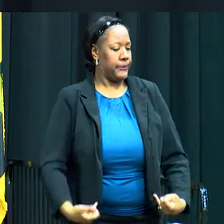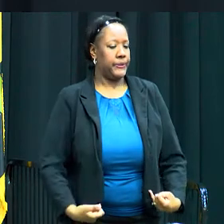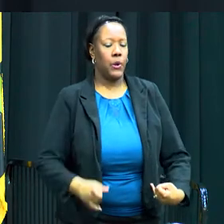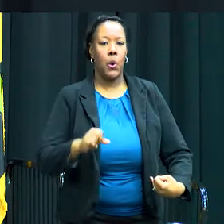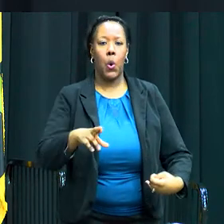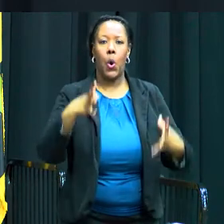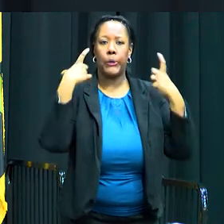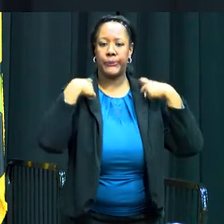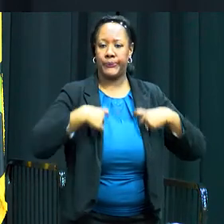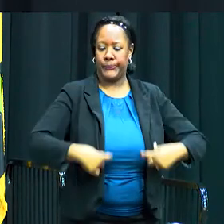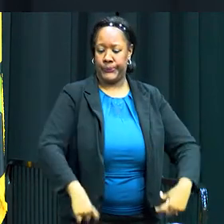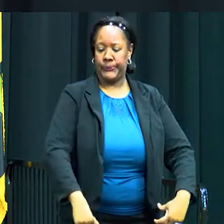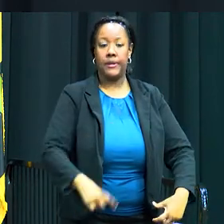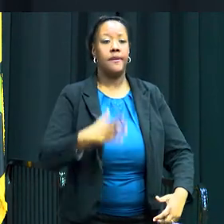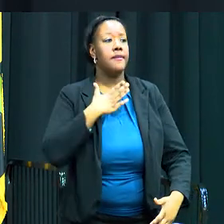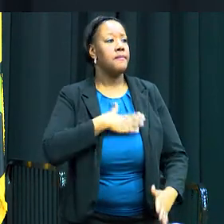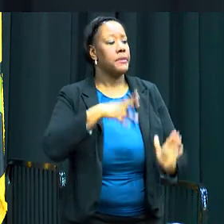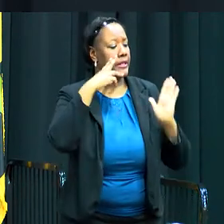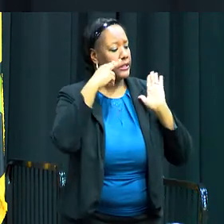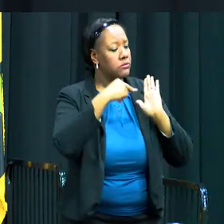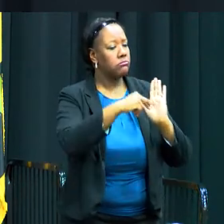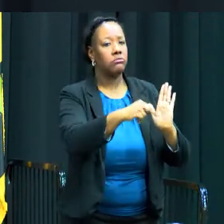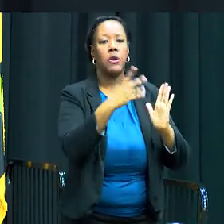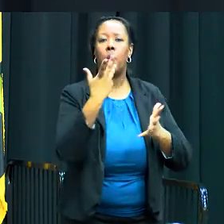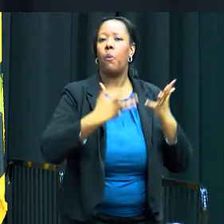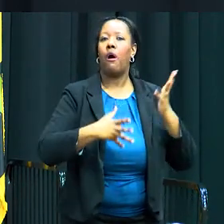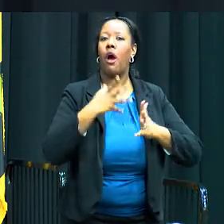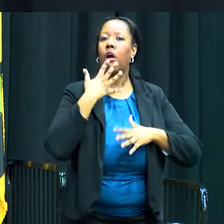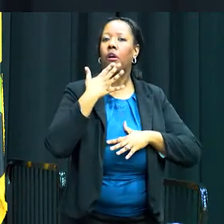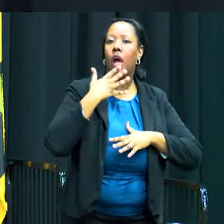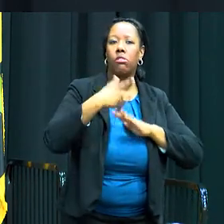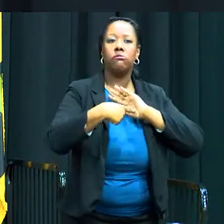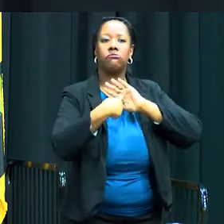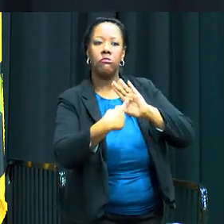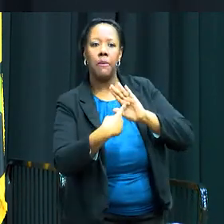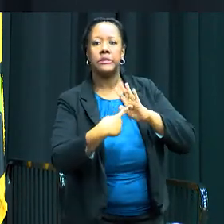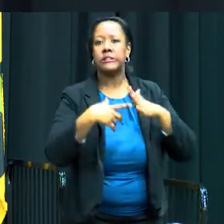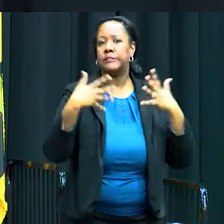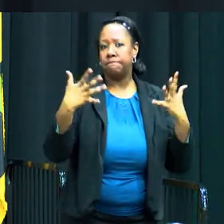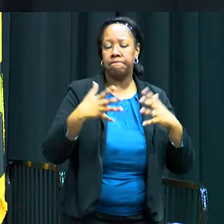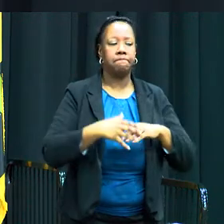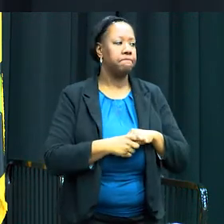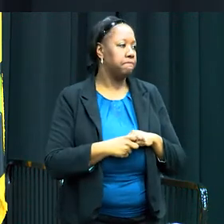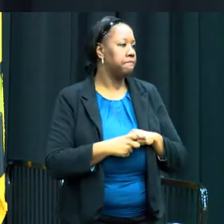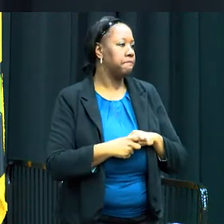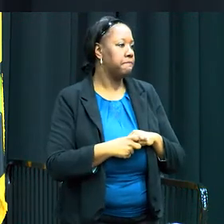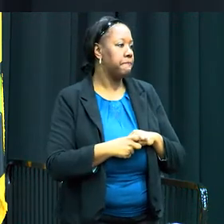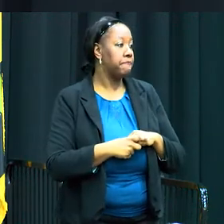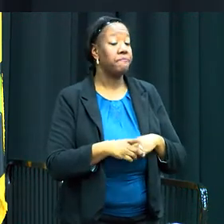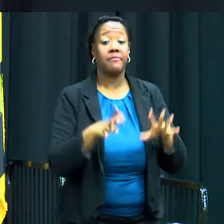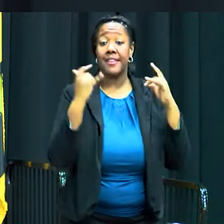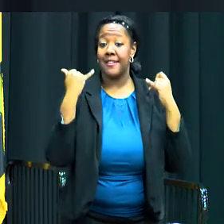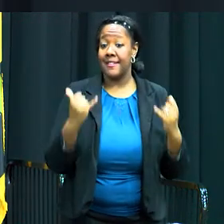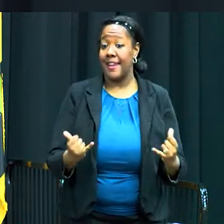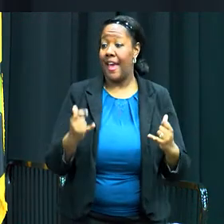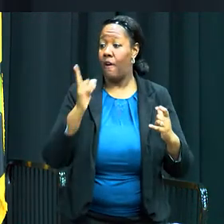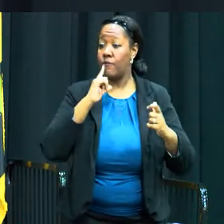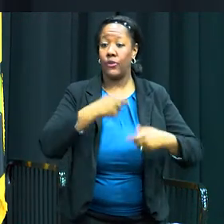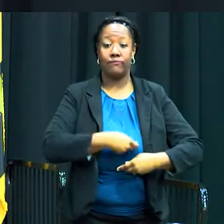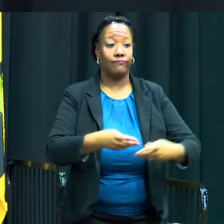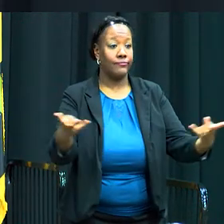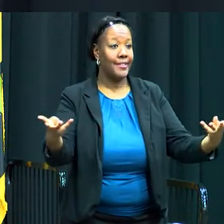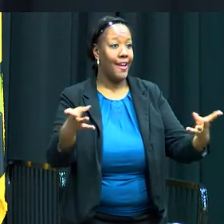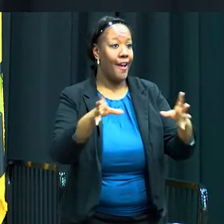stoles. Please look in your program for descriptions of what they represent and what the different colors mean. And now for the presentation